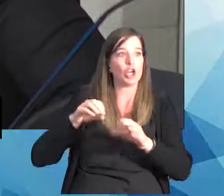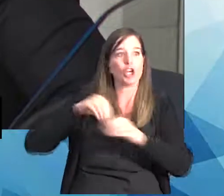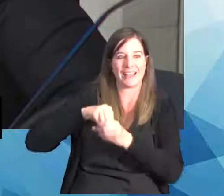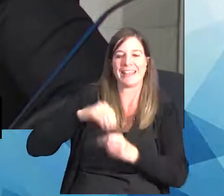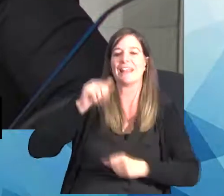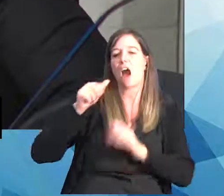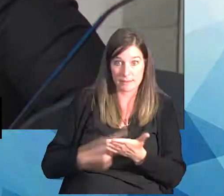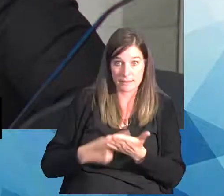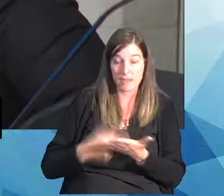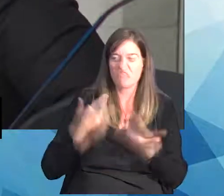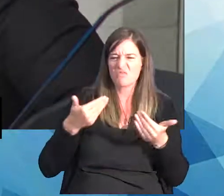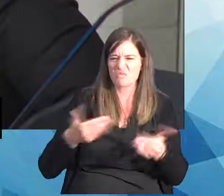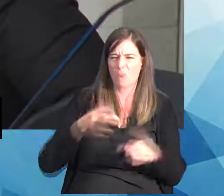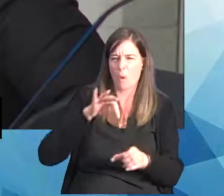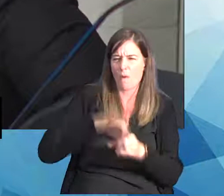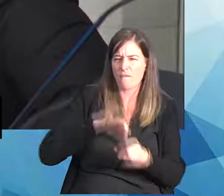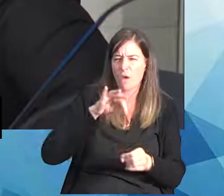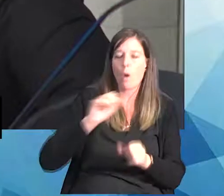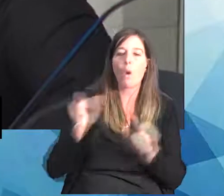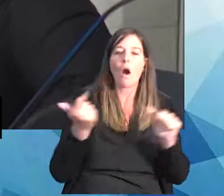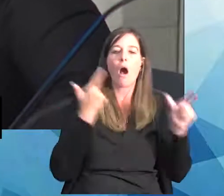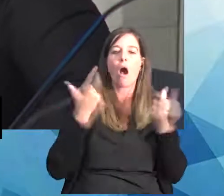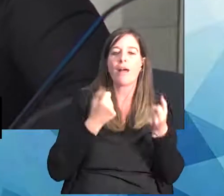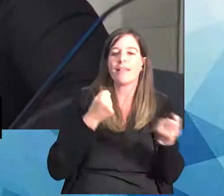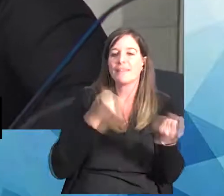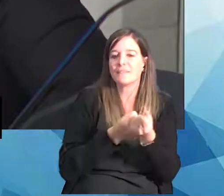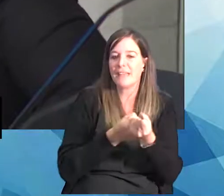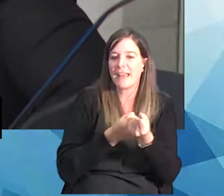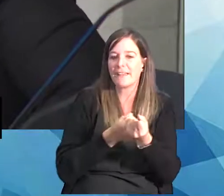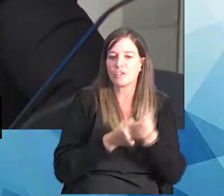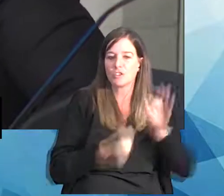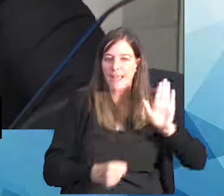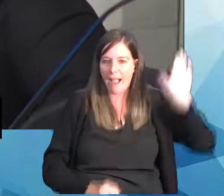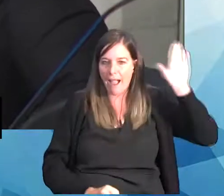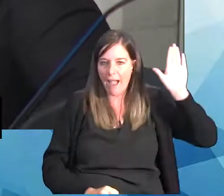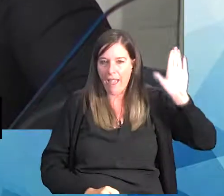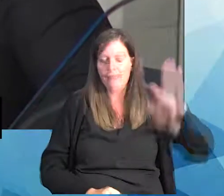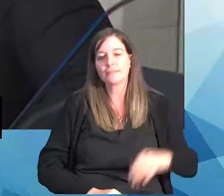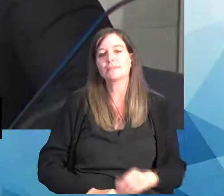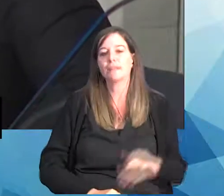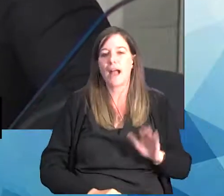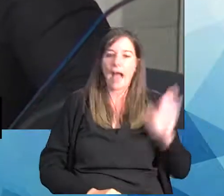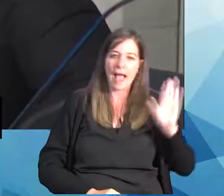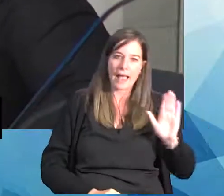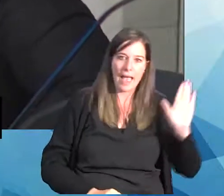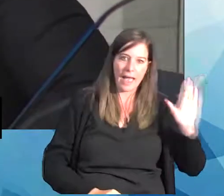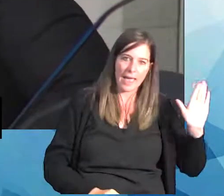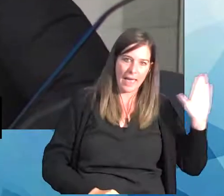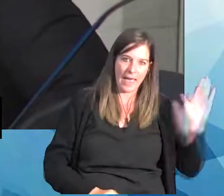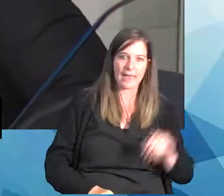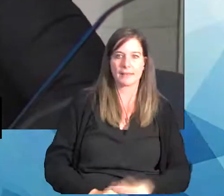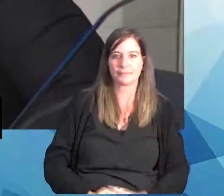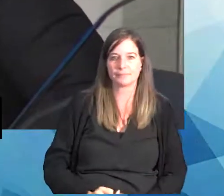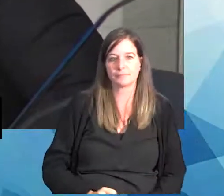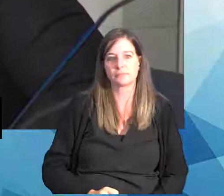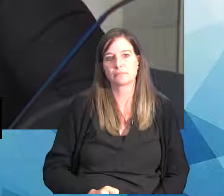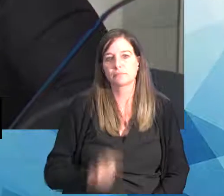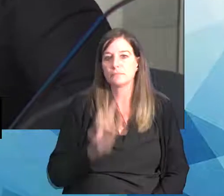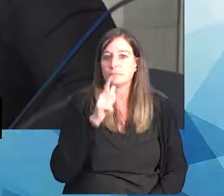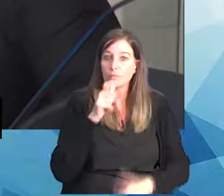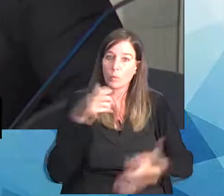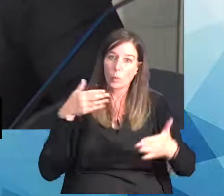would. Motion that is on the floor, say aye. Aye. Aye. Aye. Aye. All